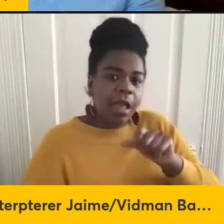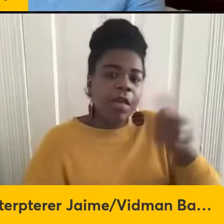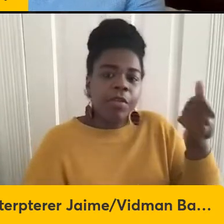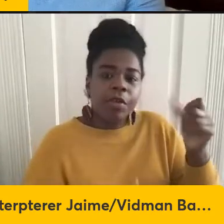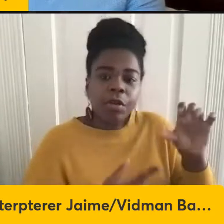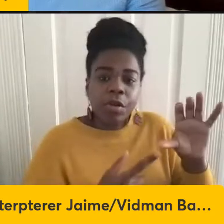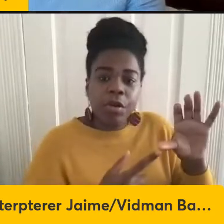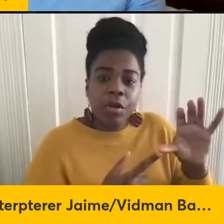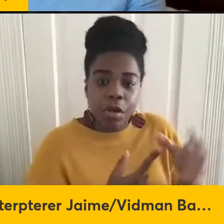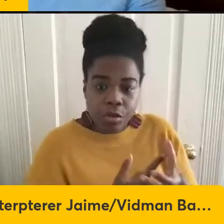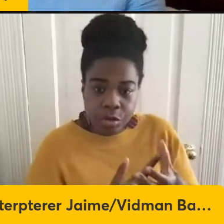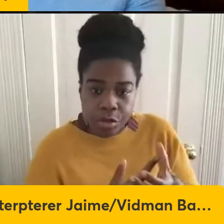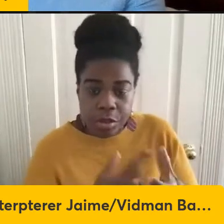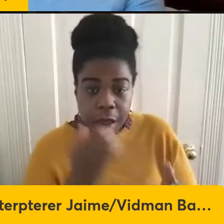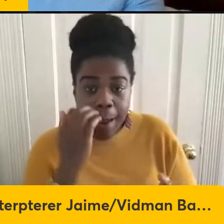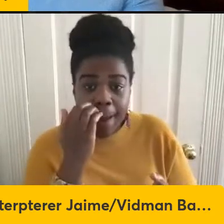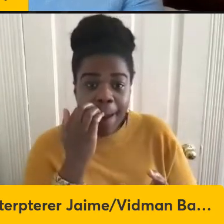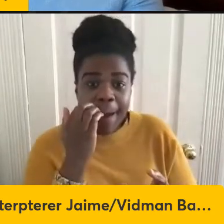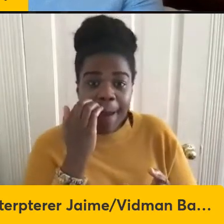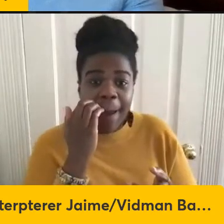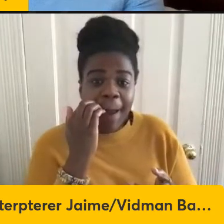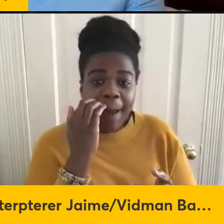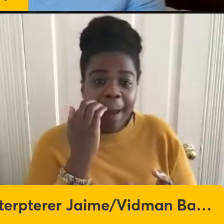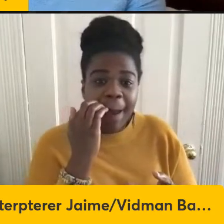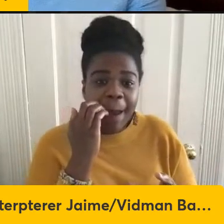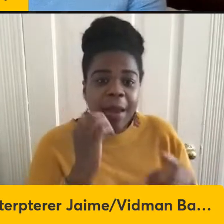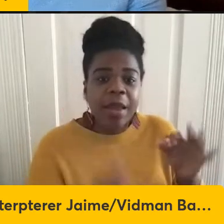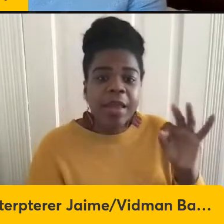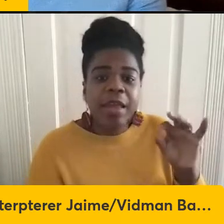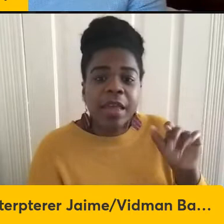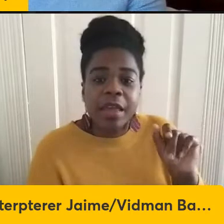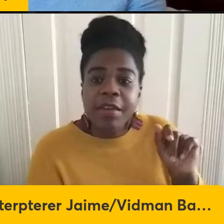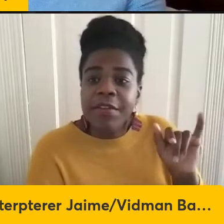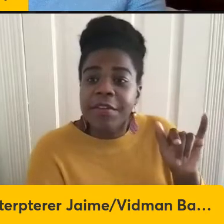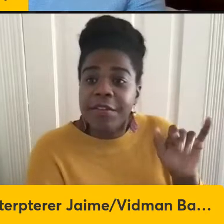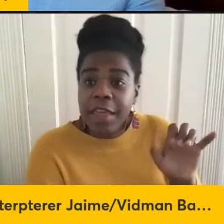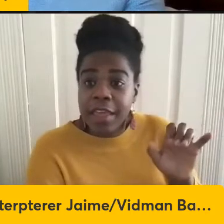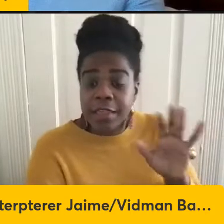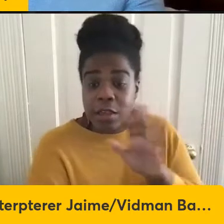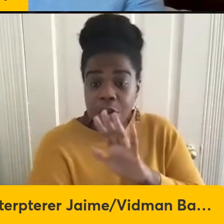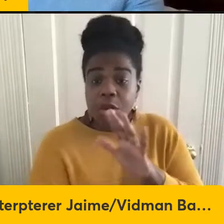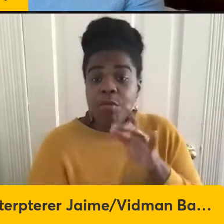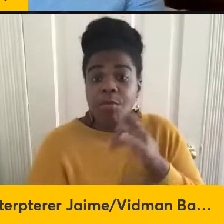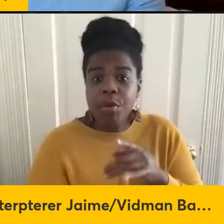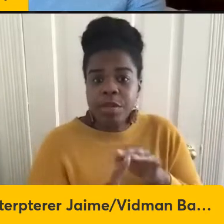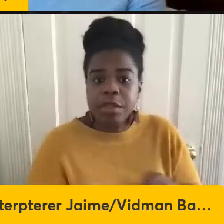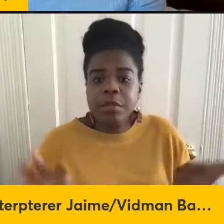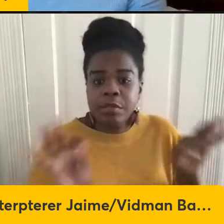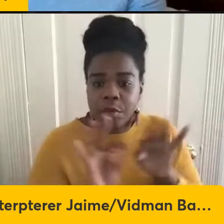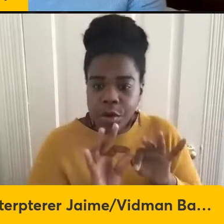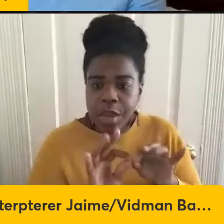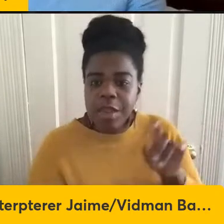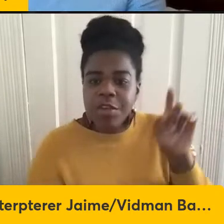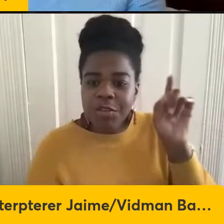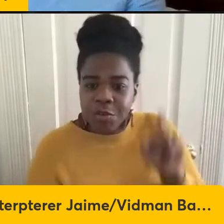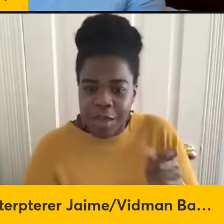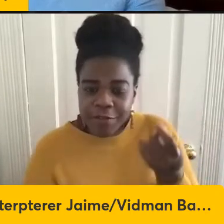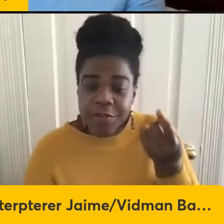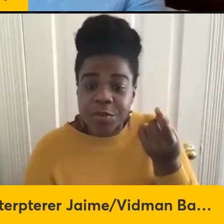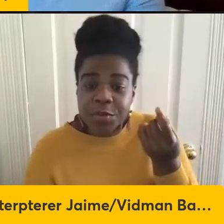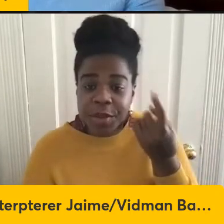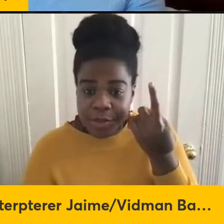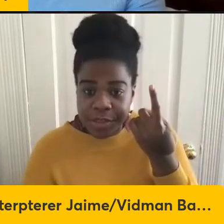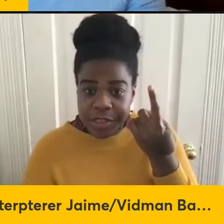of course, it's one of, I think, what Faye's point is really important, is that we have to understand that it's not